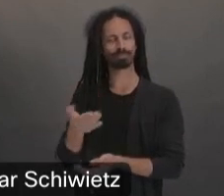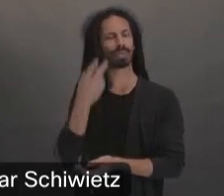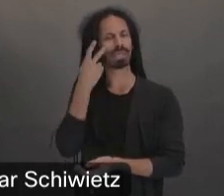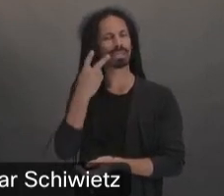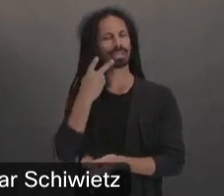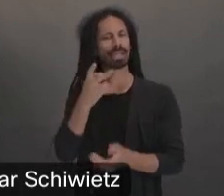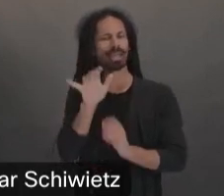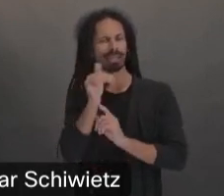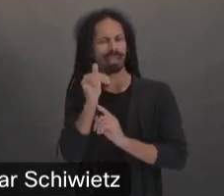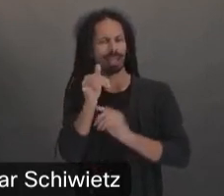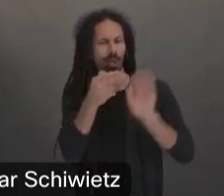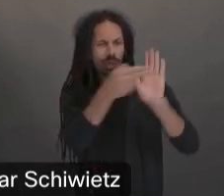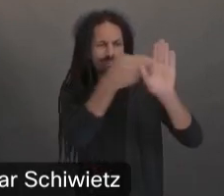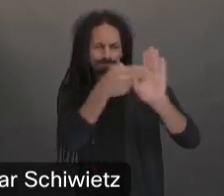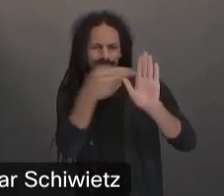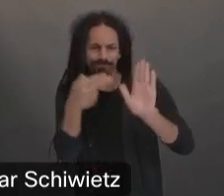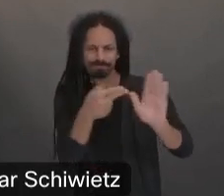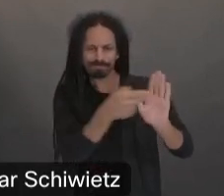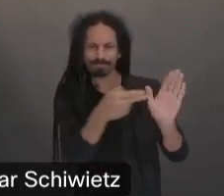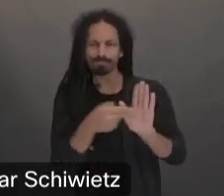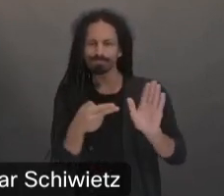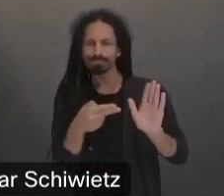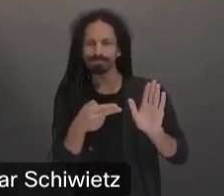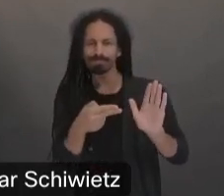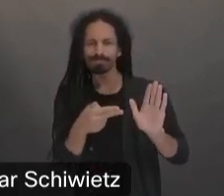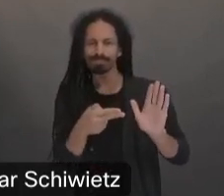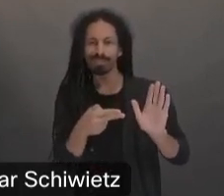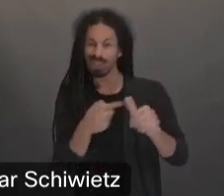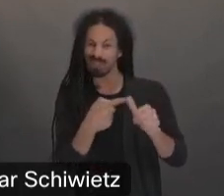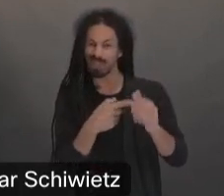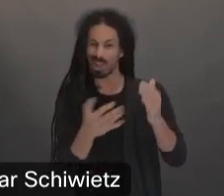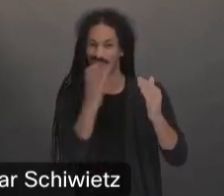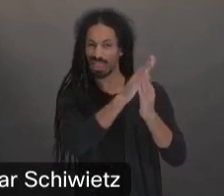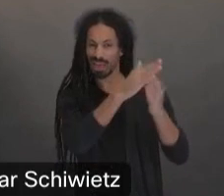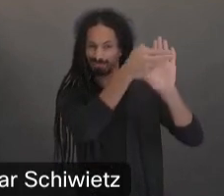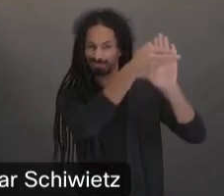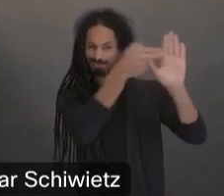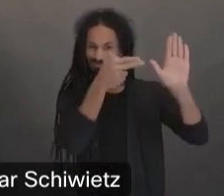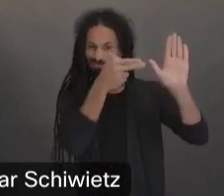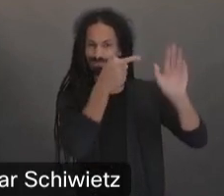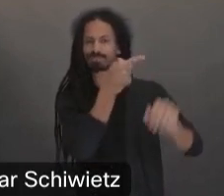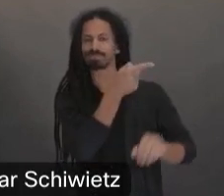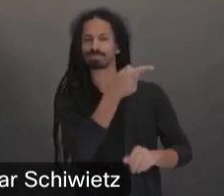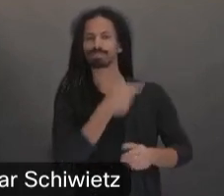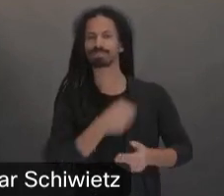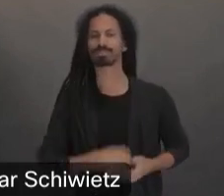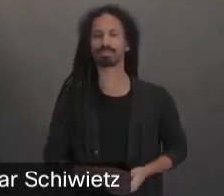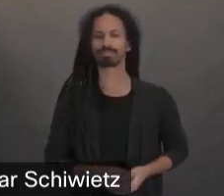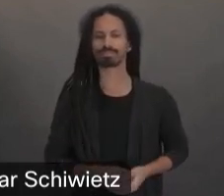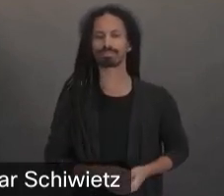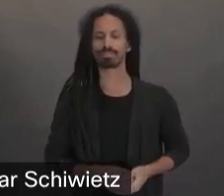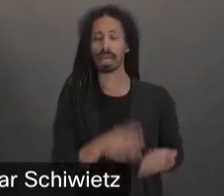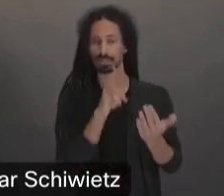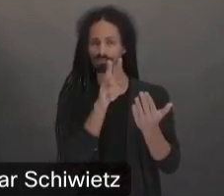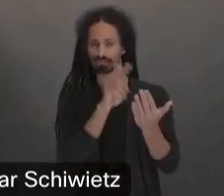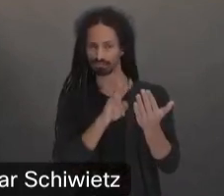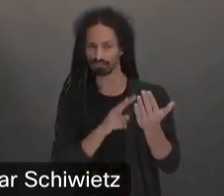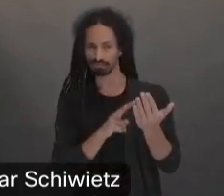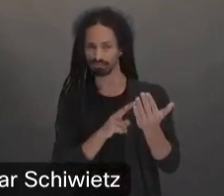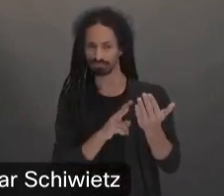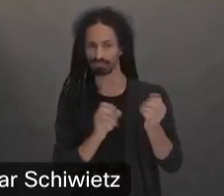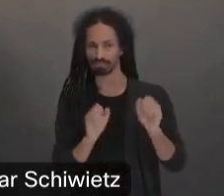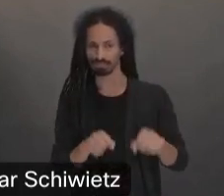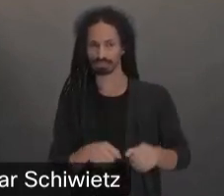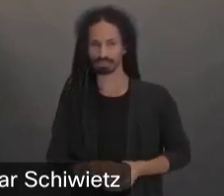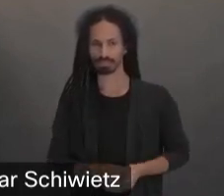highlighted text. So if we go to the first yellow highlighted text, I can read the sentence out. A majority